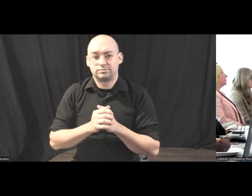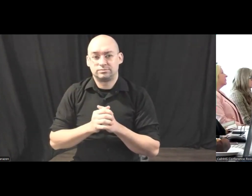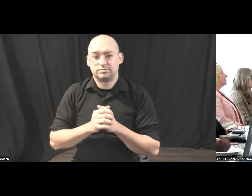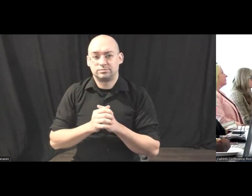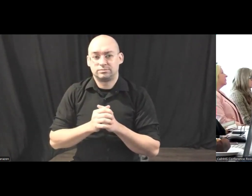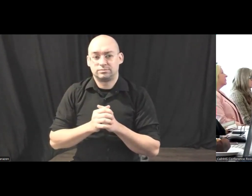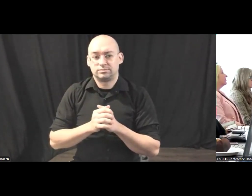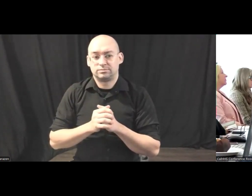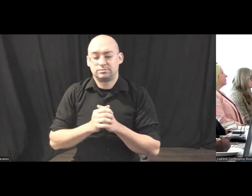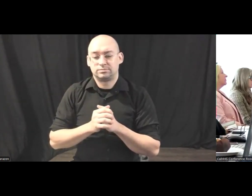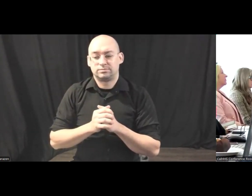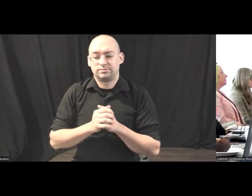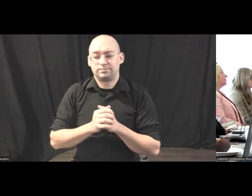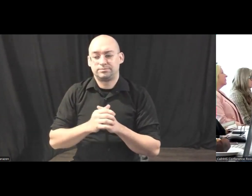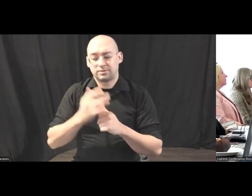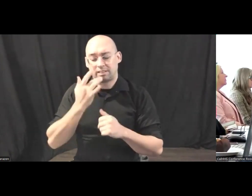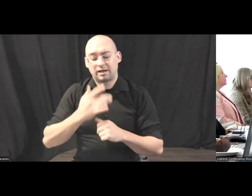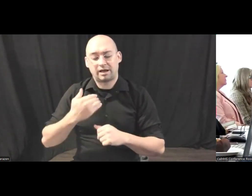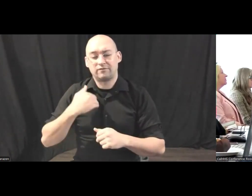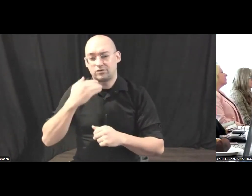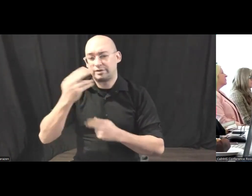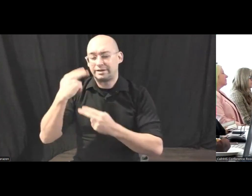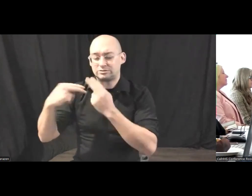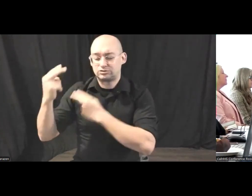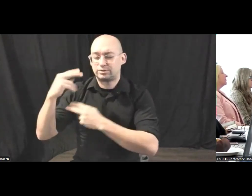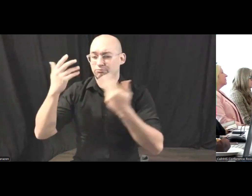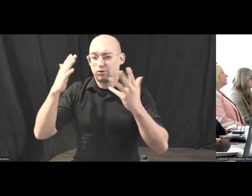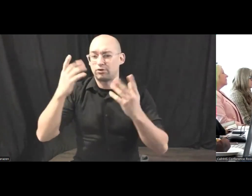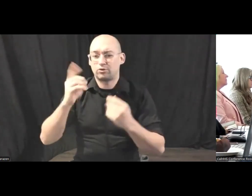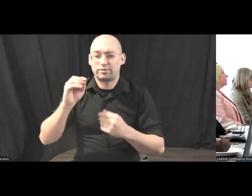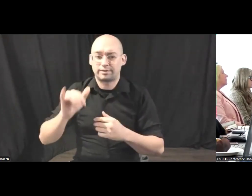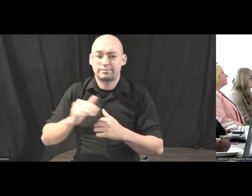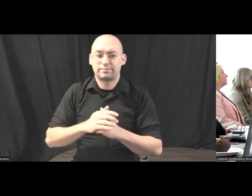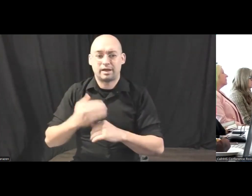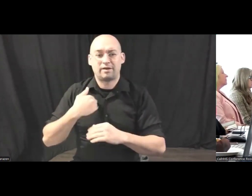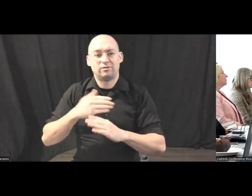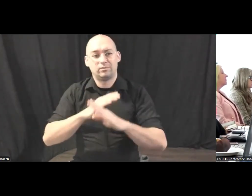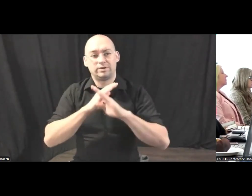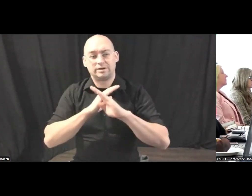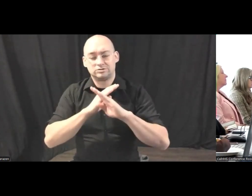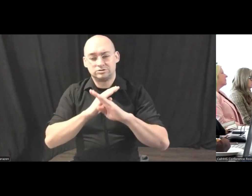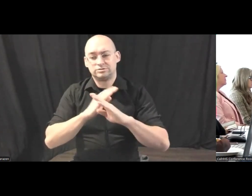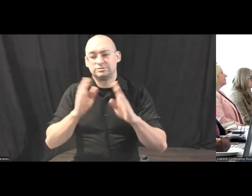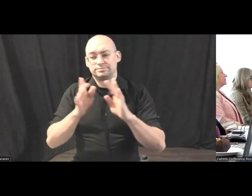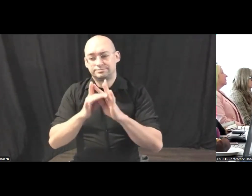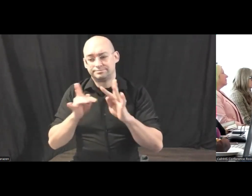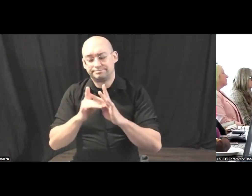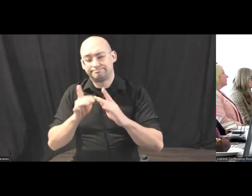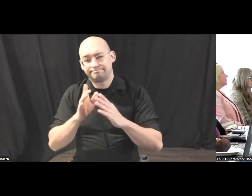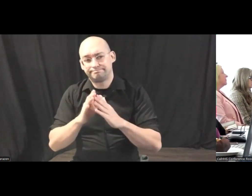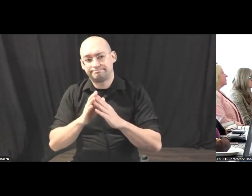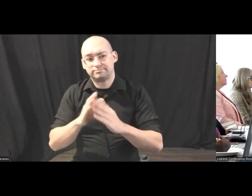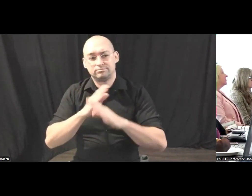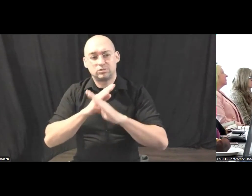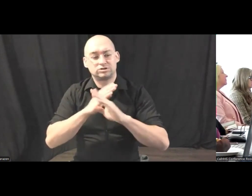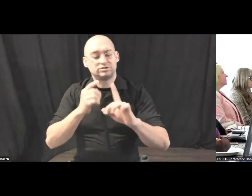long history of already doing that. We have protections for civil rights. We have protections against hate. We